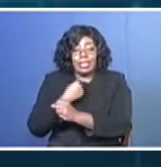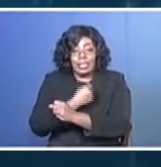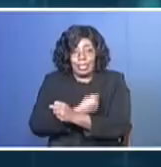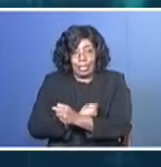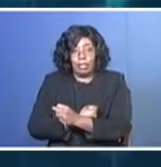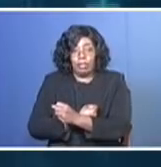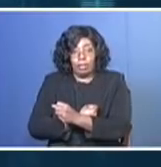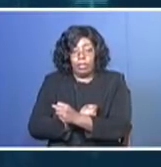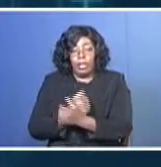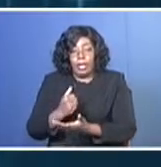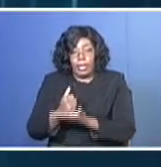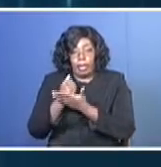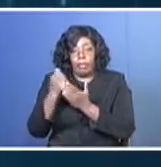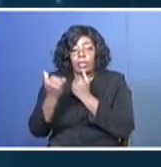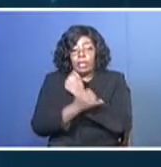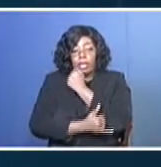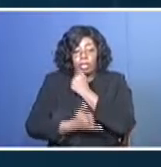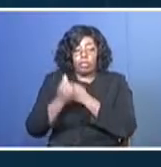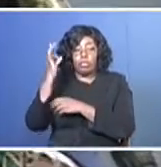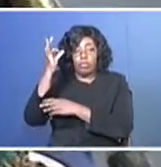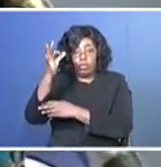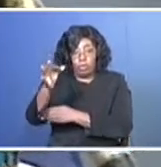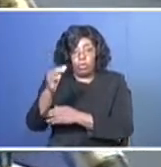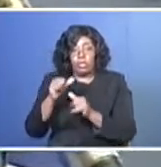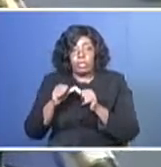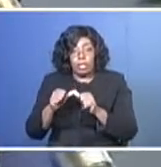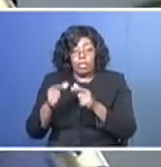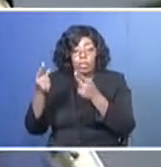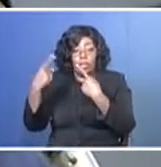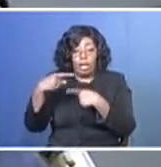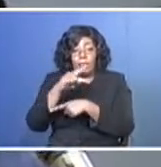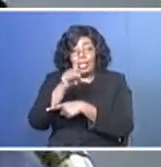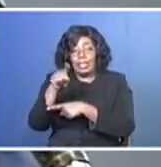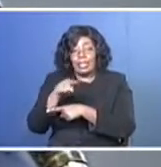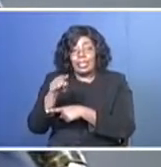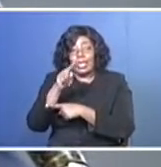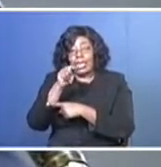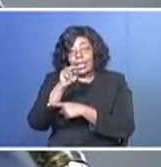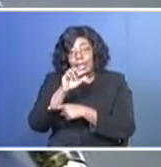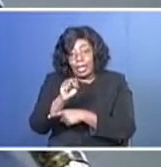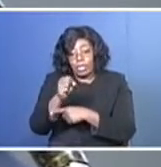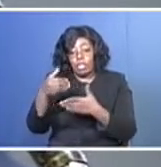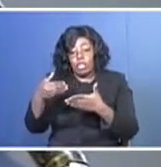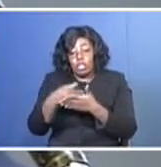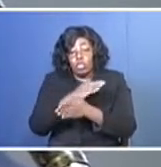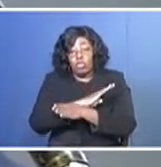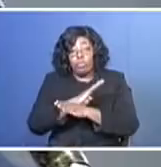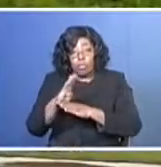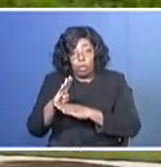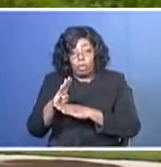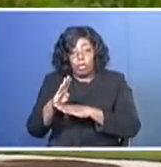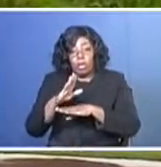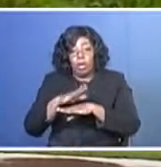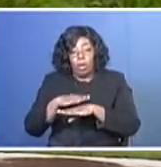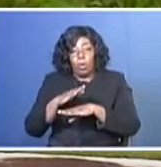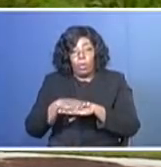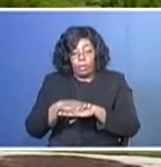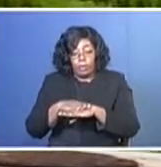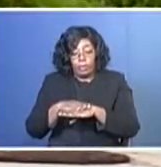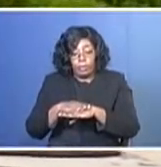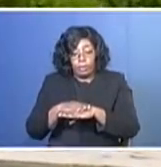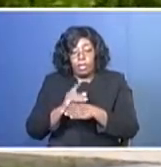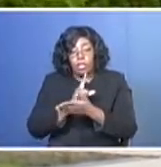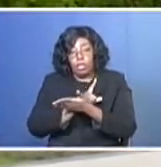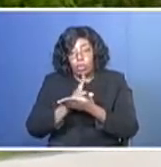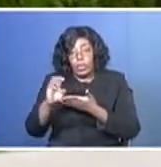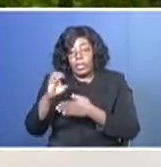the country's future. Well, still to come, meet ZNS's new board and an update on the coverage of